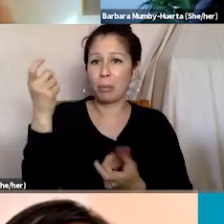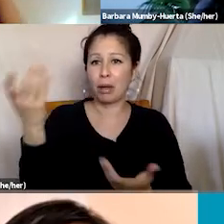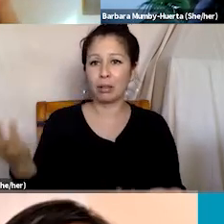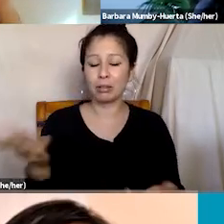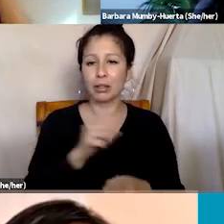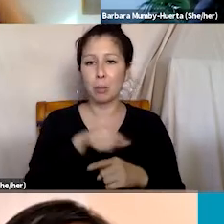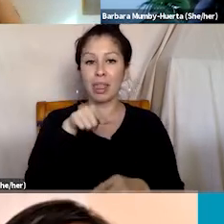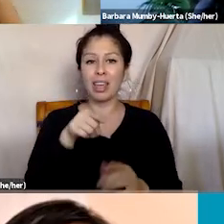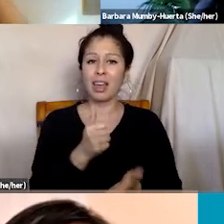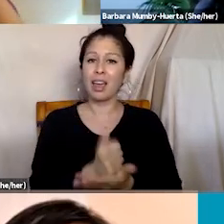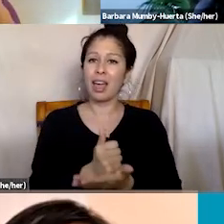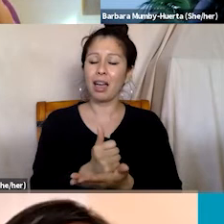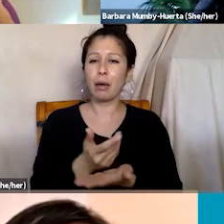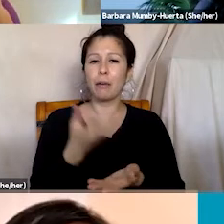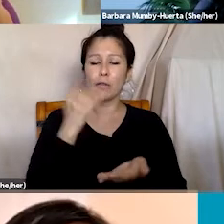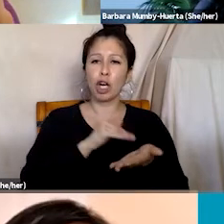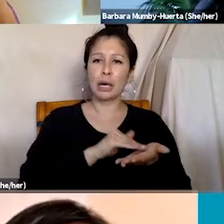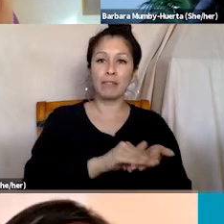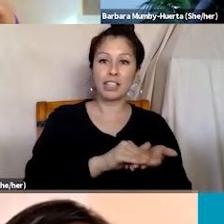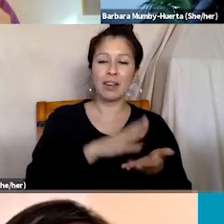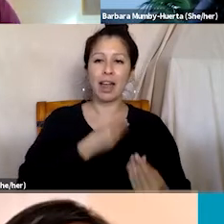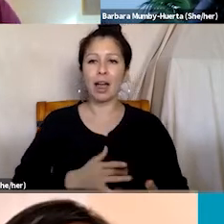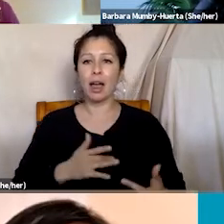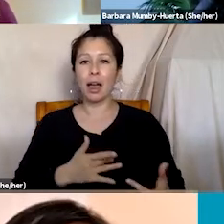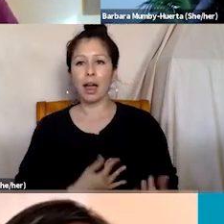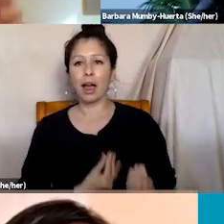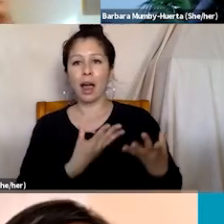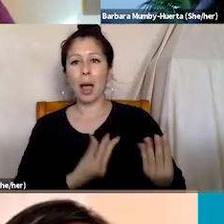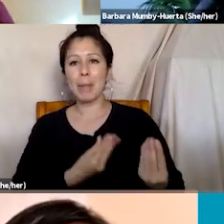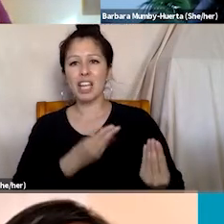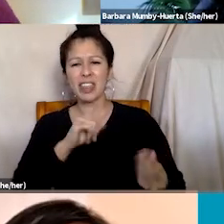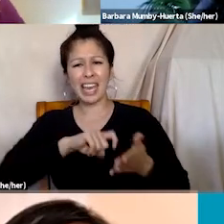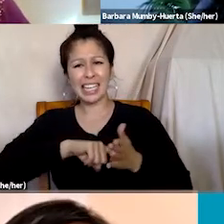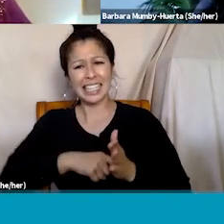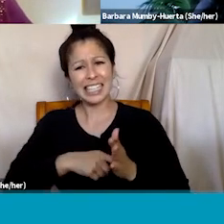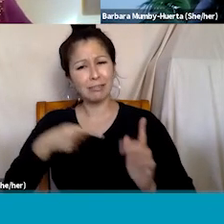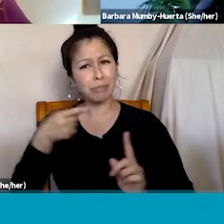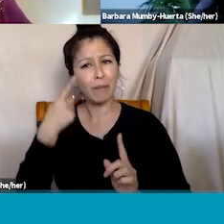But this helps for forgiveness and compassion, which is the key for healing. Next slide.